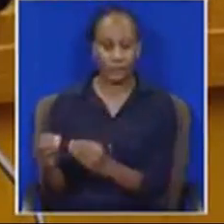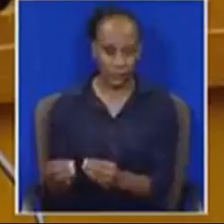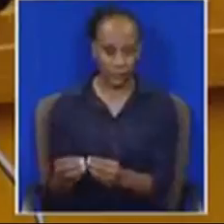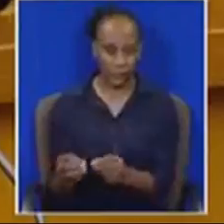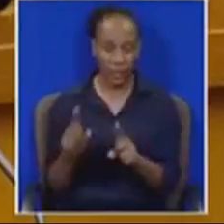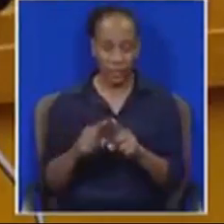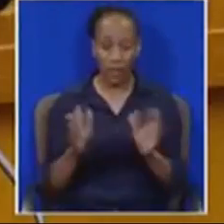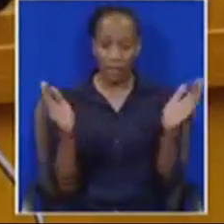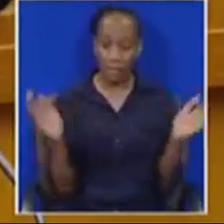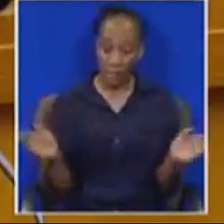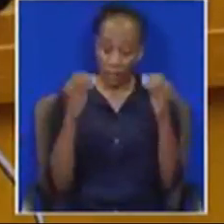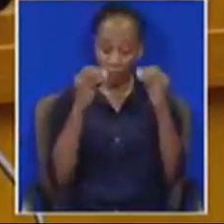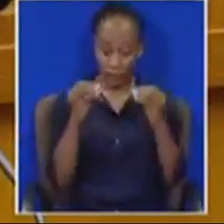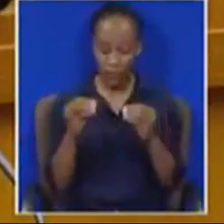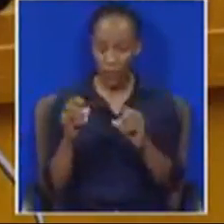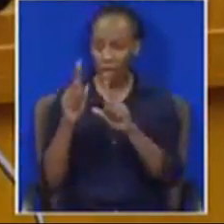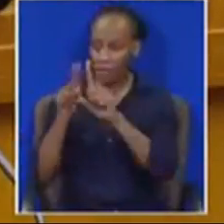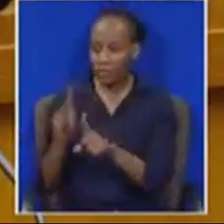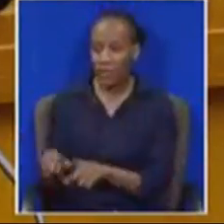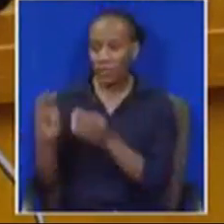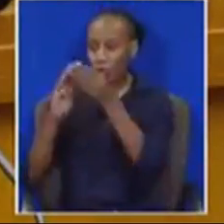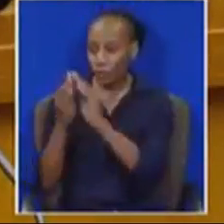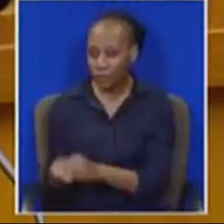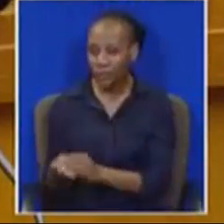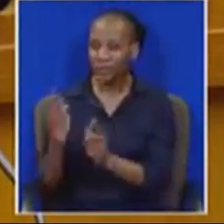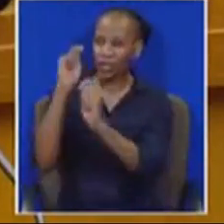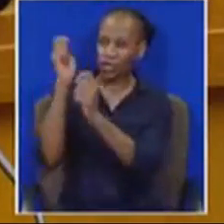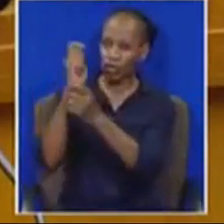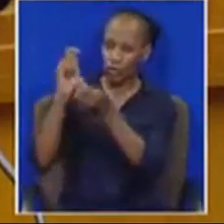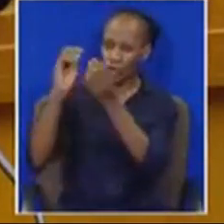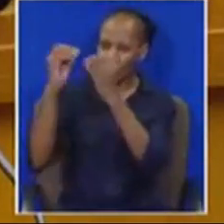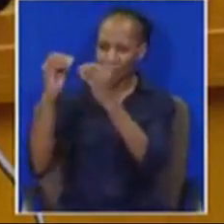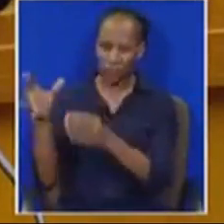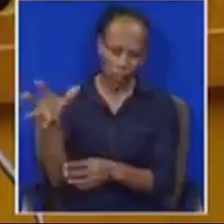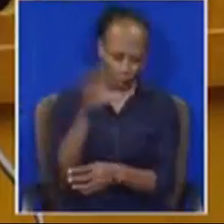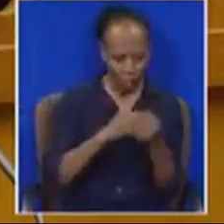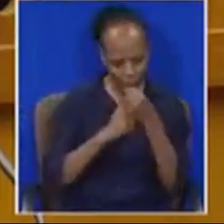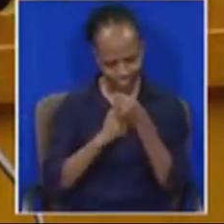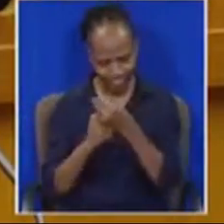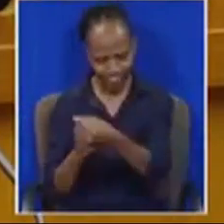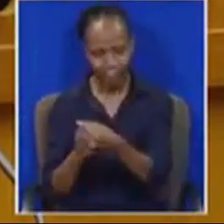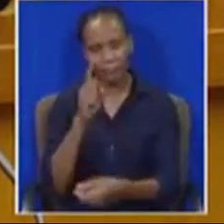cooperatives, and to township and rural enterprises.